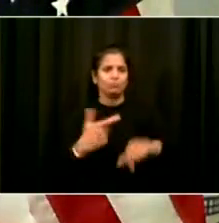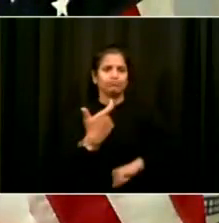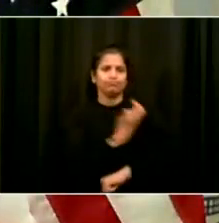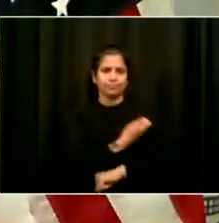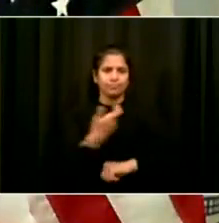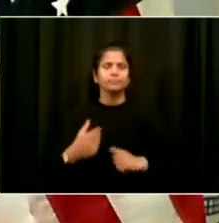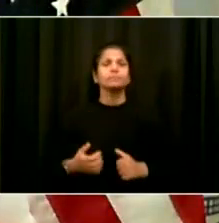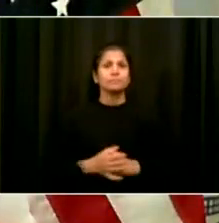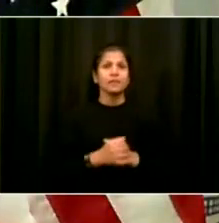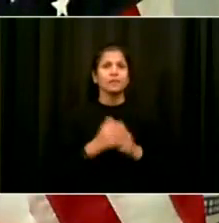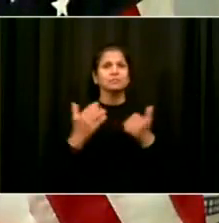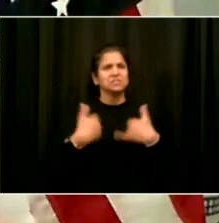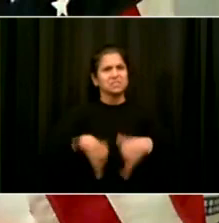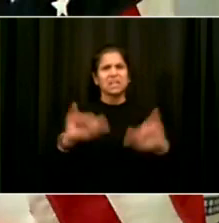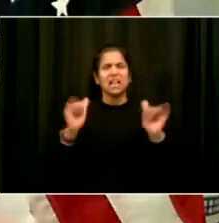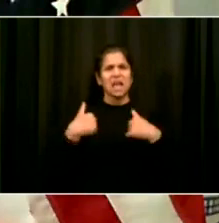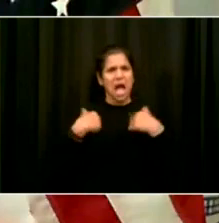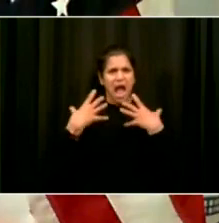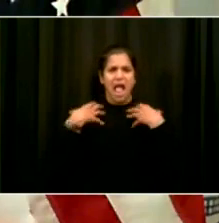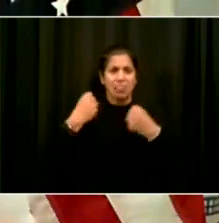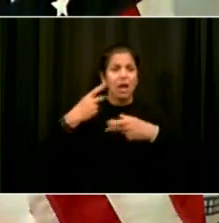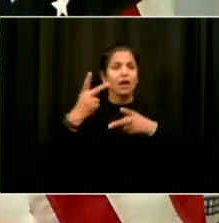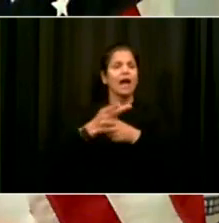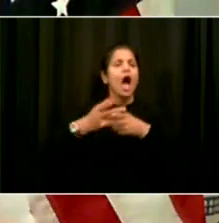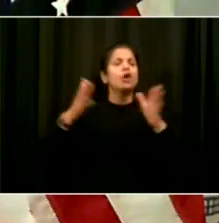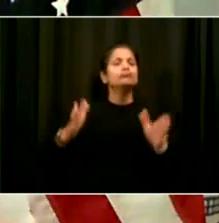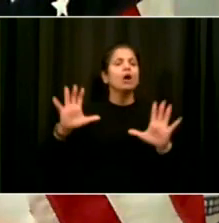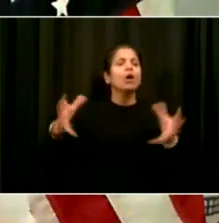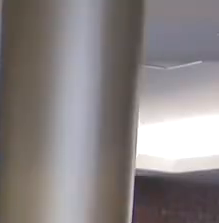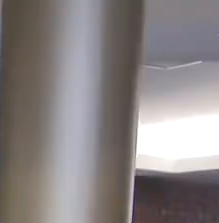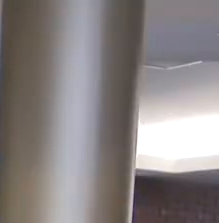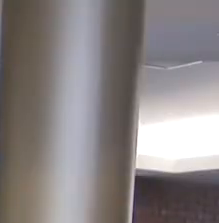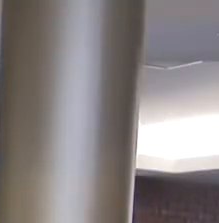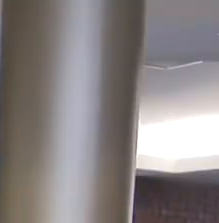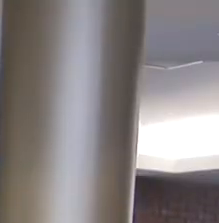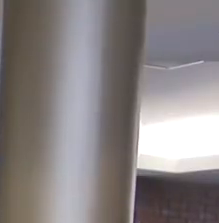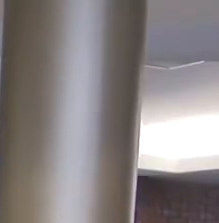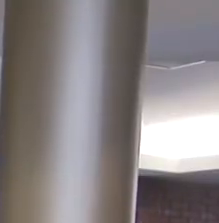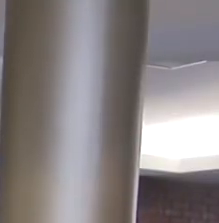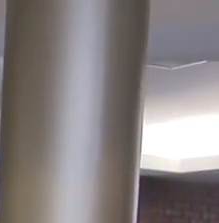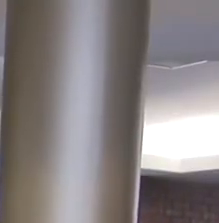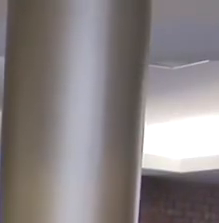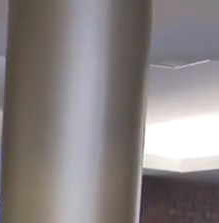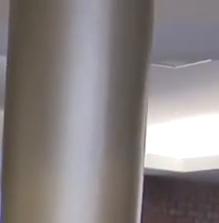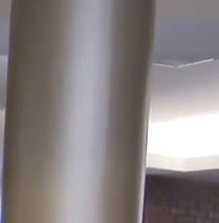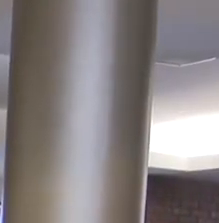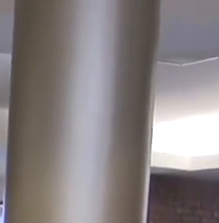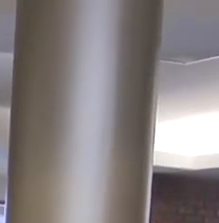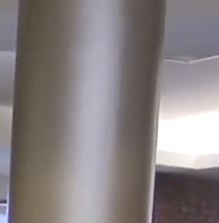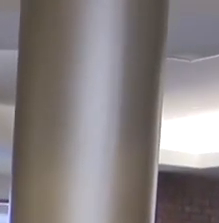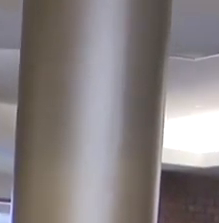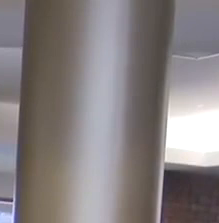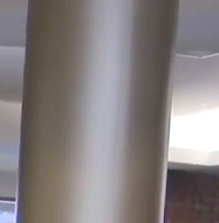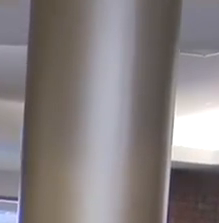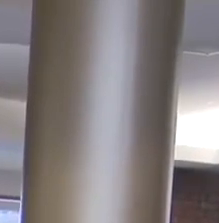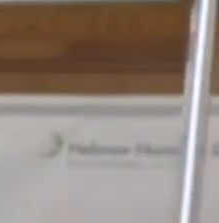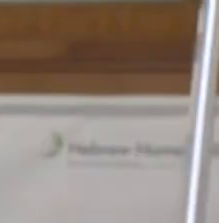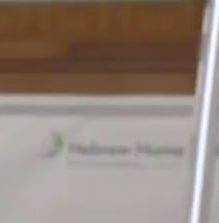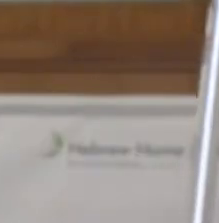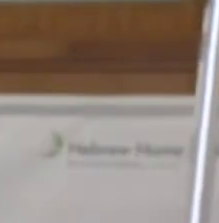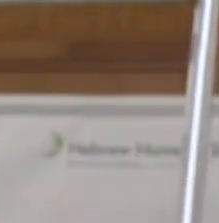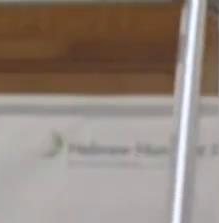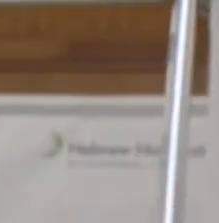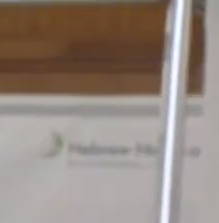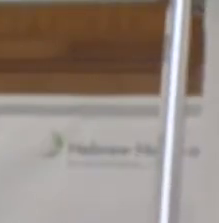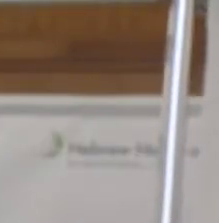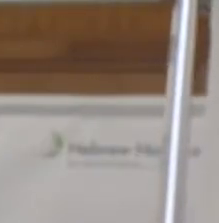workers, including people in community health centers. As for Dixon, the first thing he wants to do when allowed, I'm